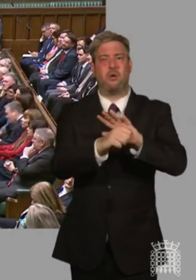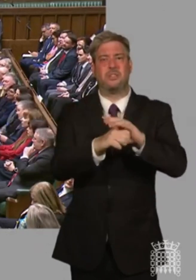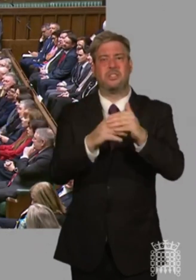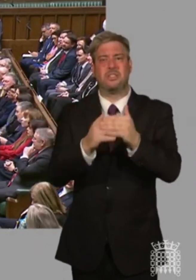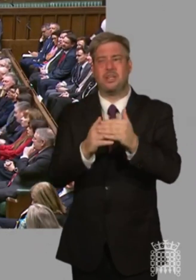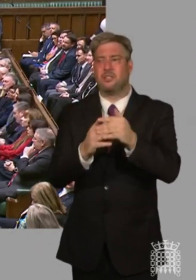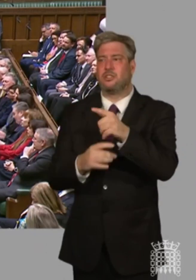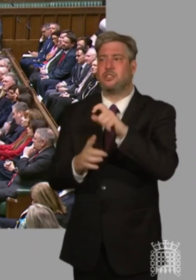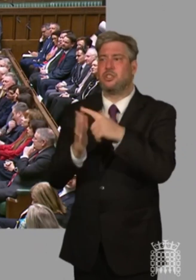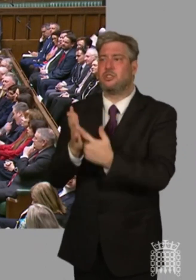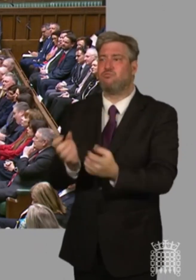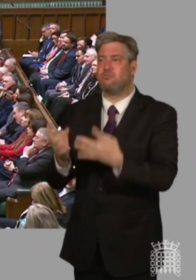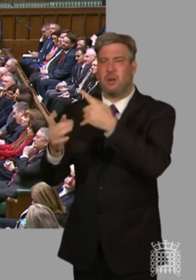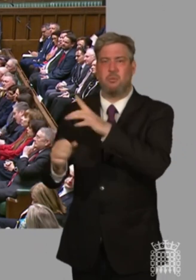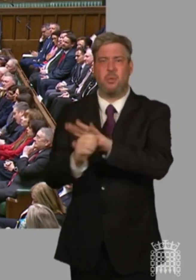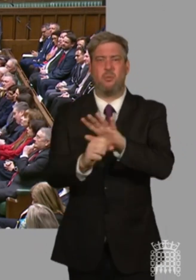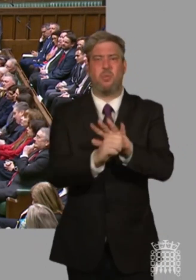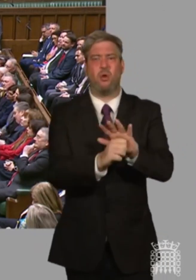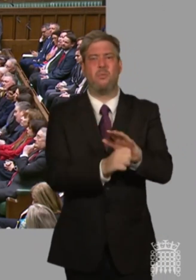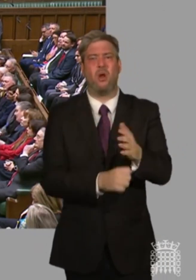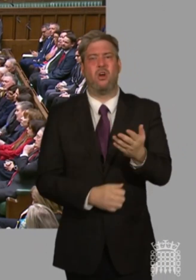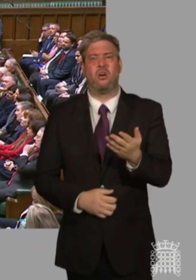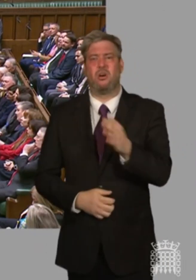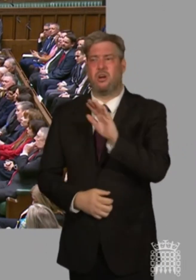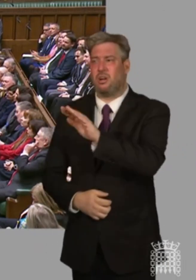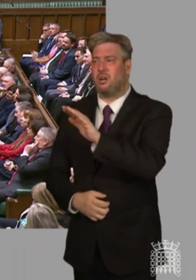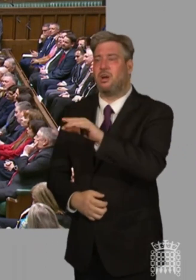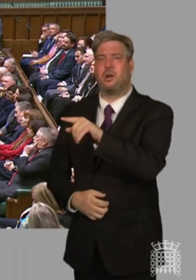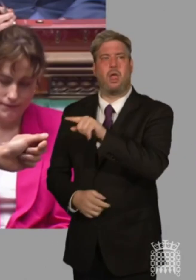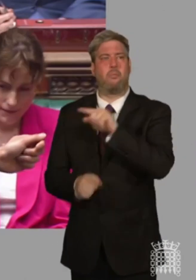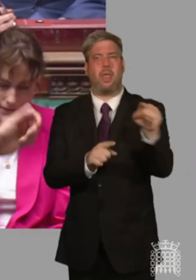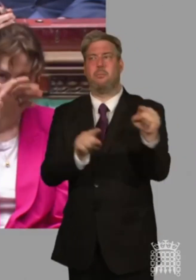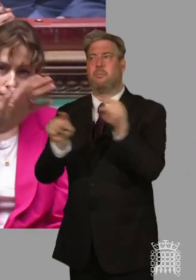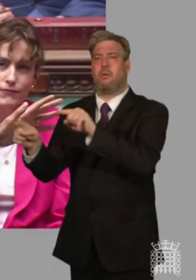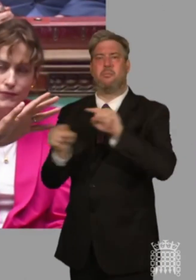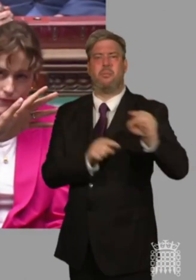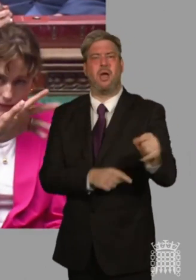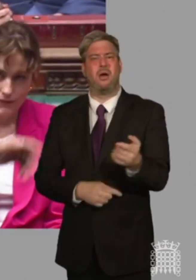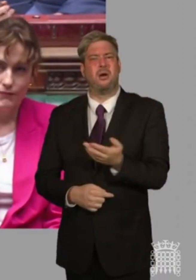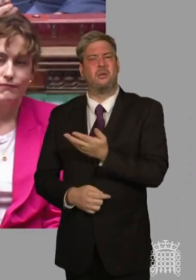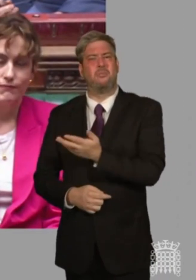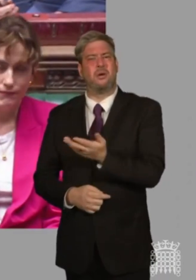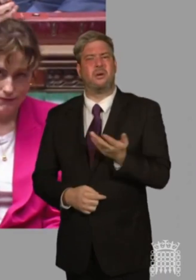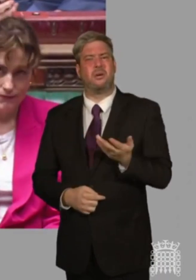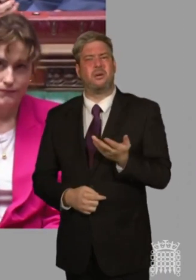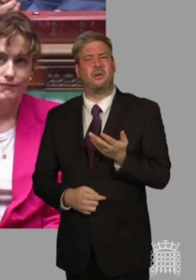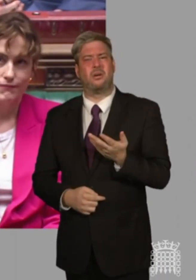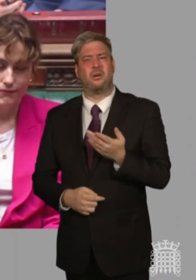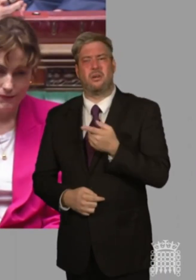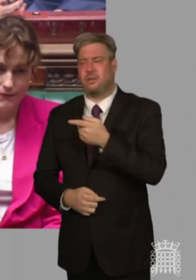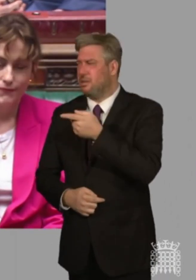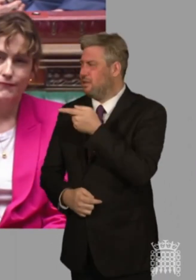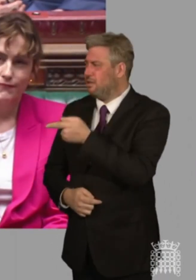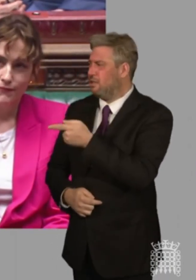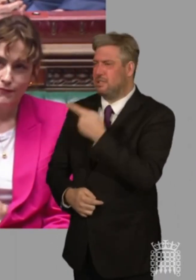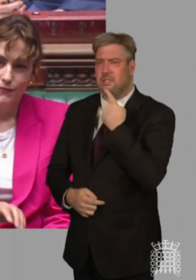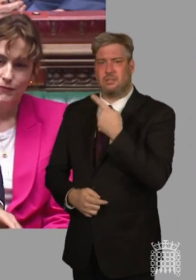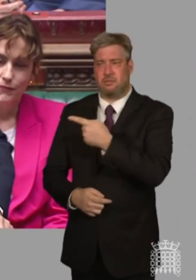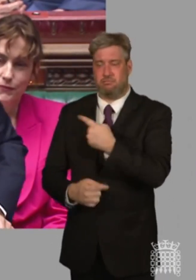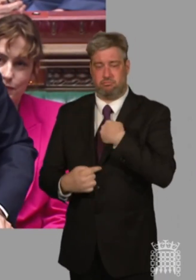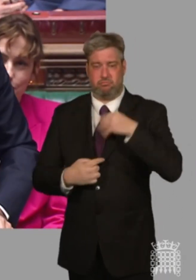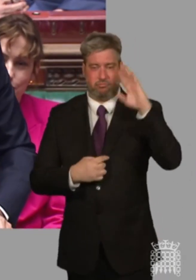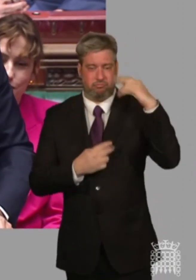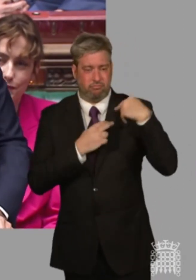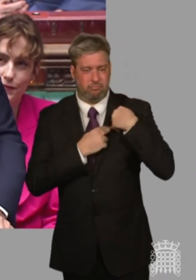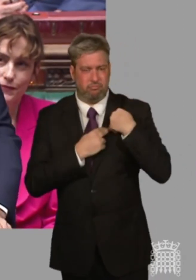Minister. Mr. Speaker, we are bringing the waiting list down for the longest waiters. We're making progress. But it's a bit rich, Mr.